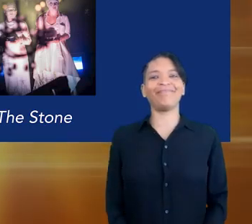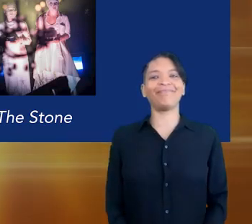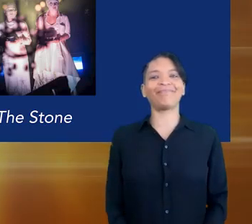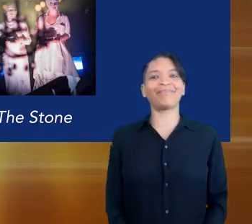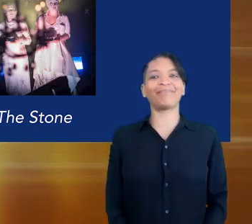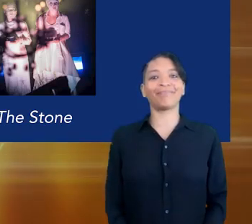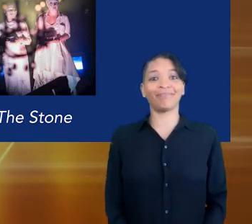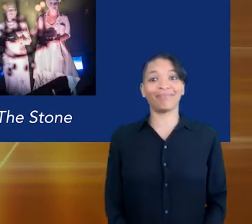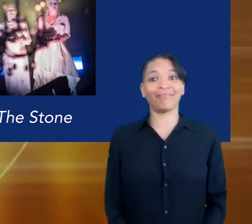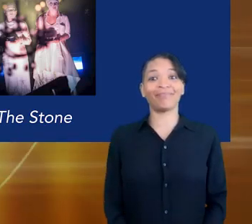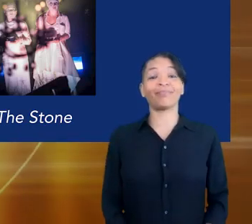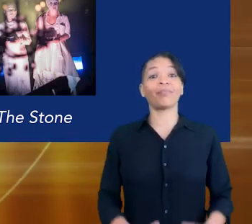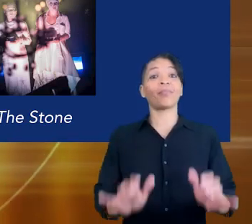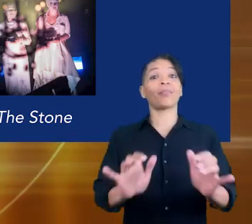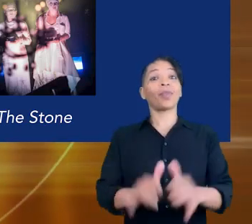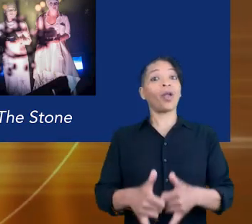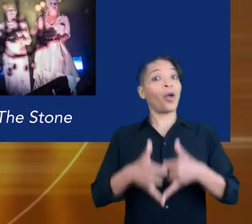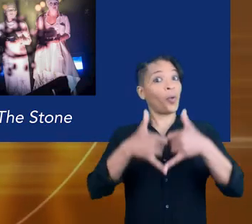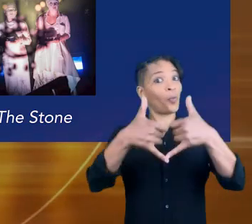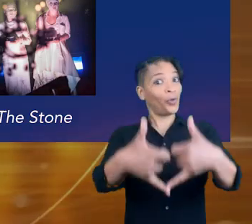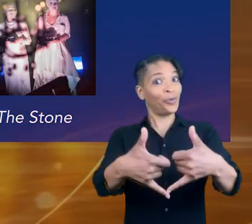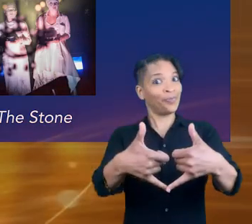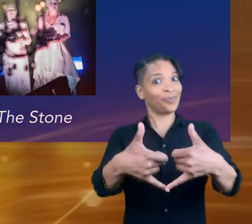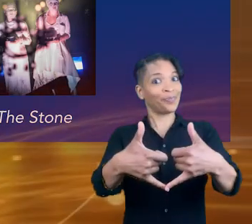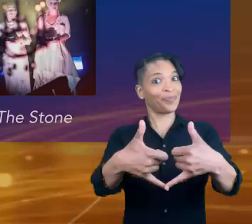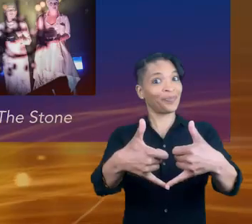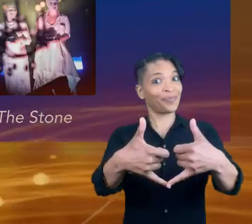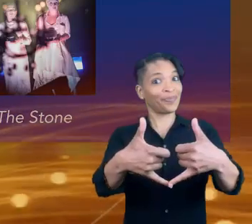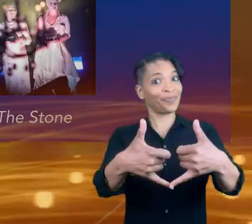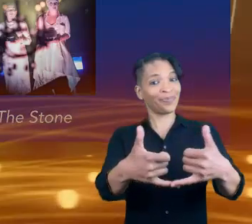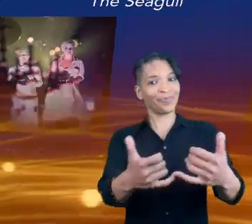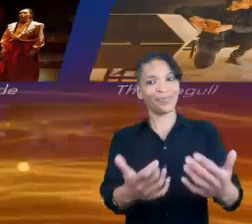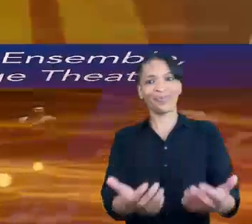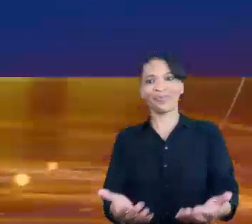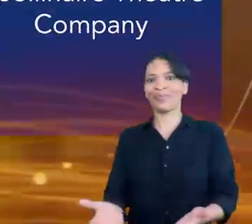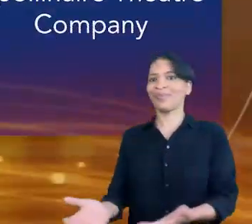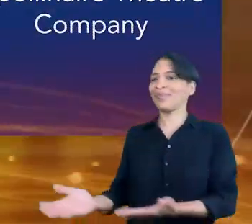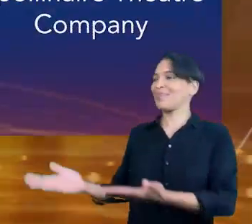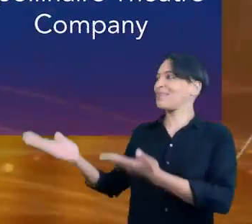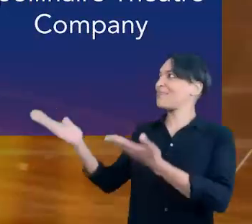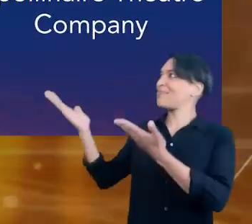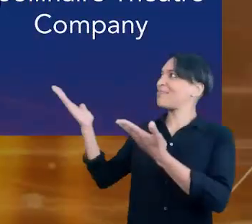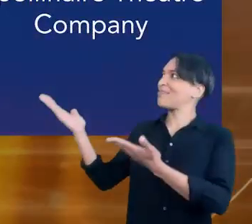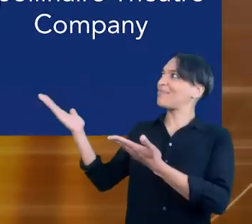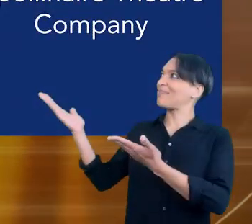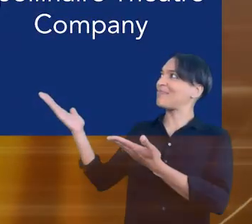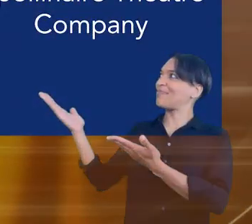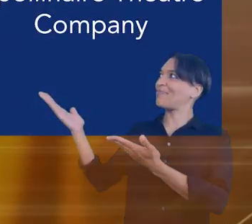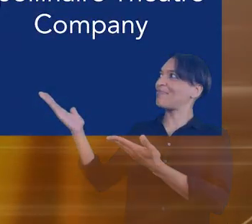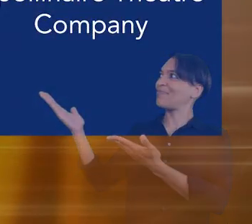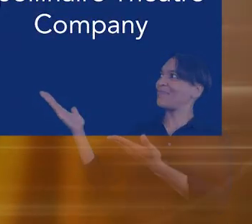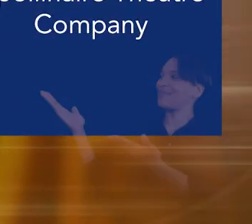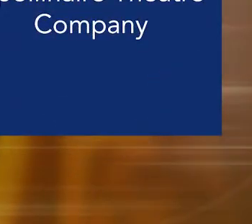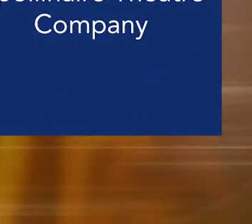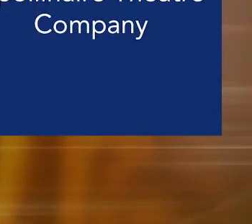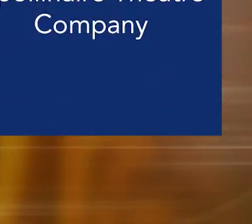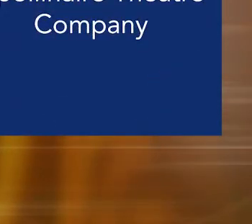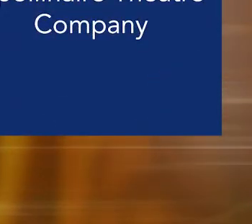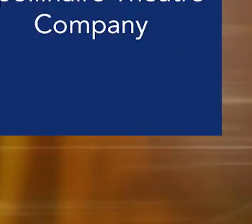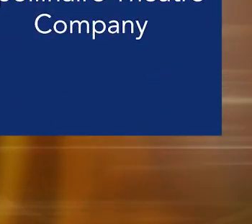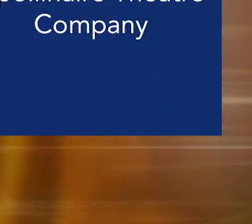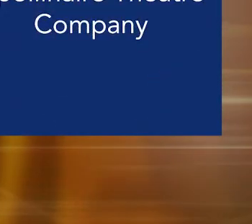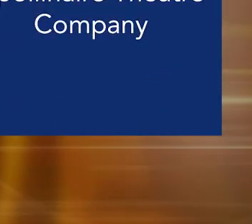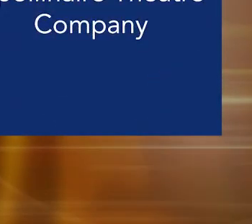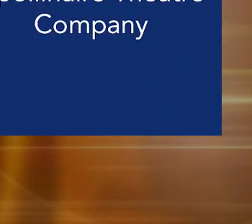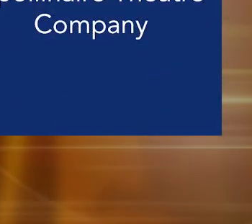Players Theater, and the Elliot Norton Award goes to The Strange Undoing of Prudencia Hart, Apollinaire